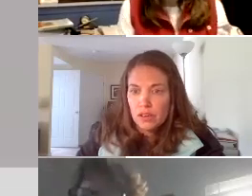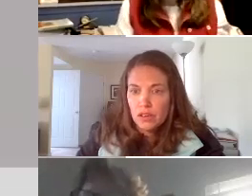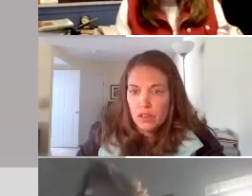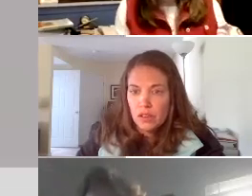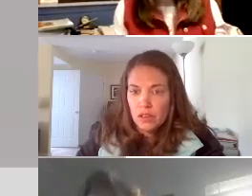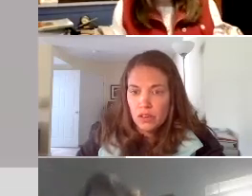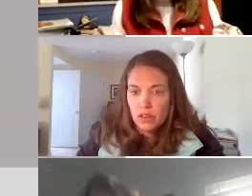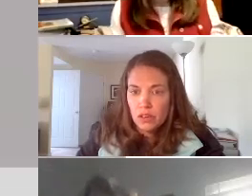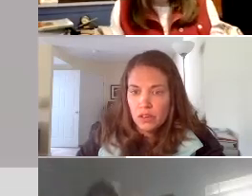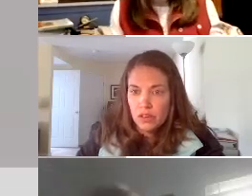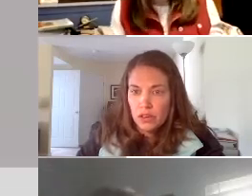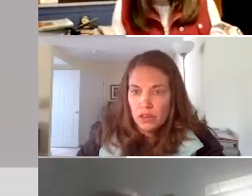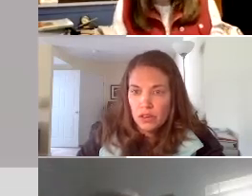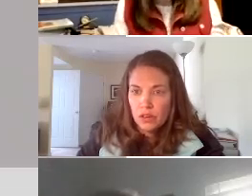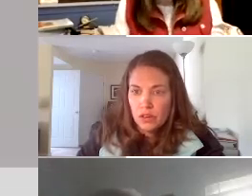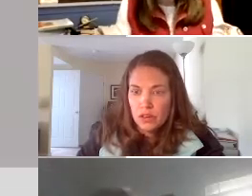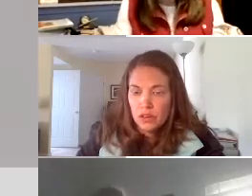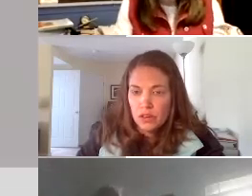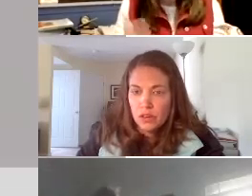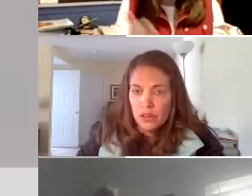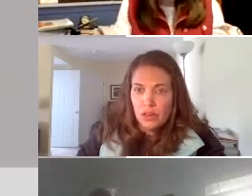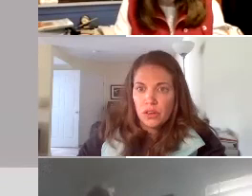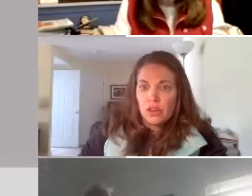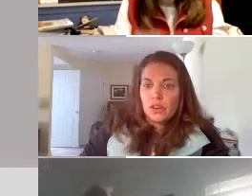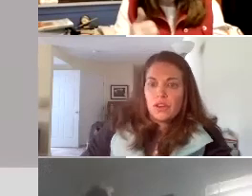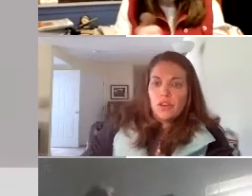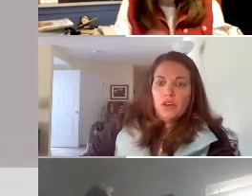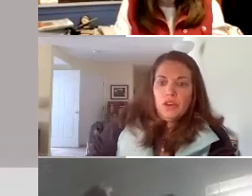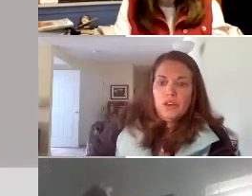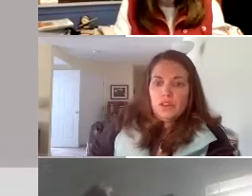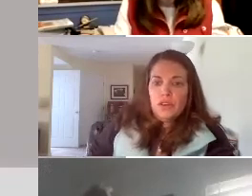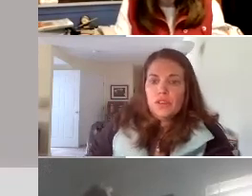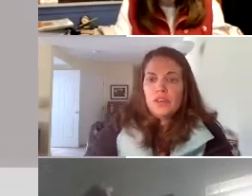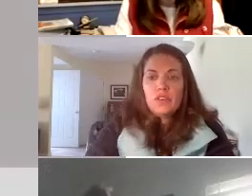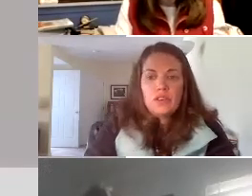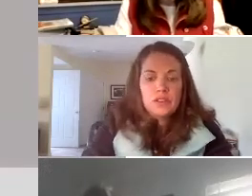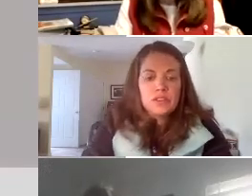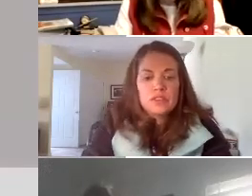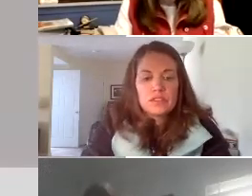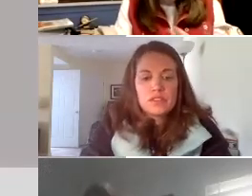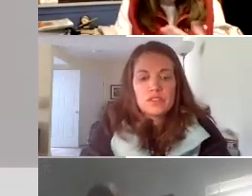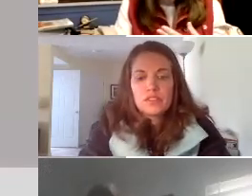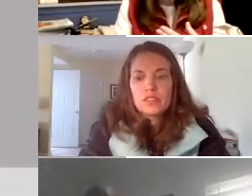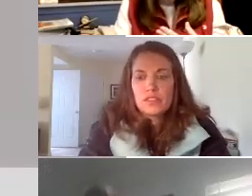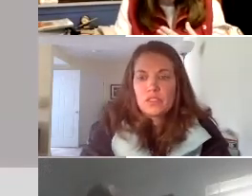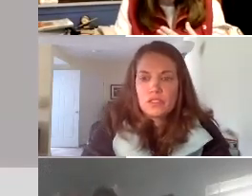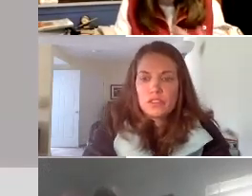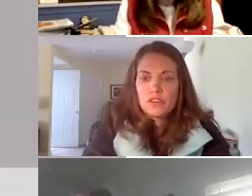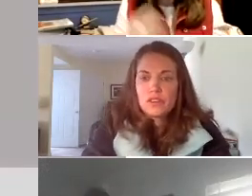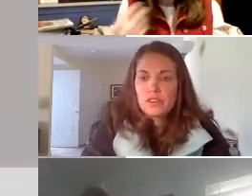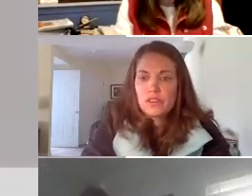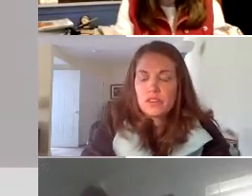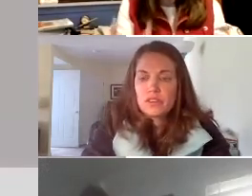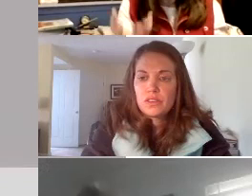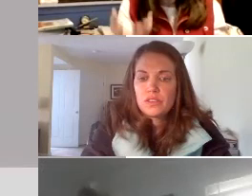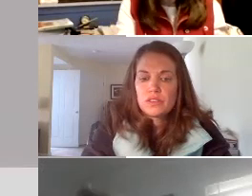there are multiple things to consider. For our phase 1 student, we have to consider each of the 10 characteristics. So we want to make sure that we're